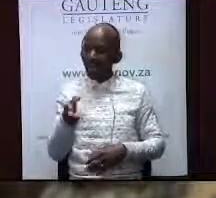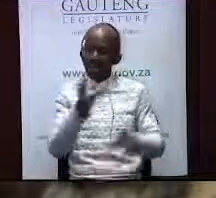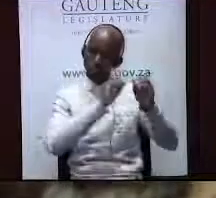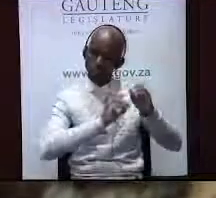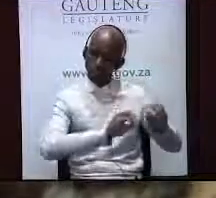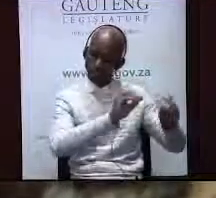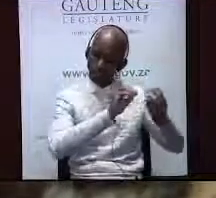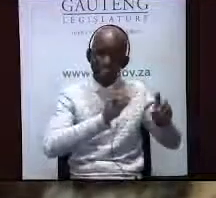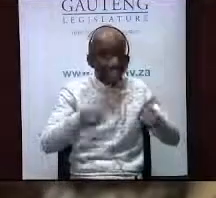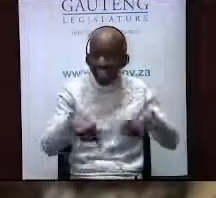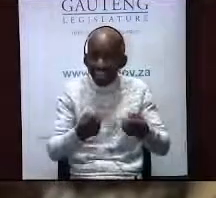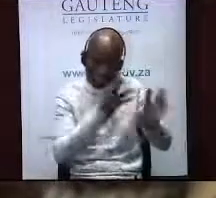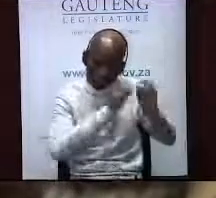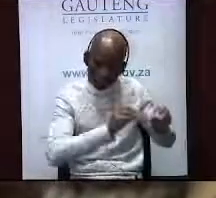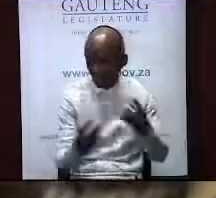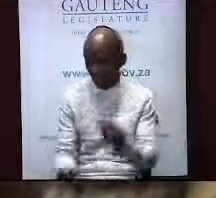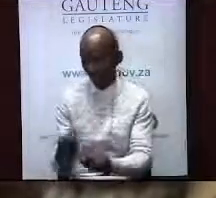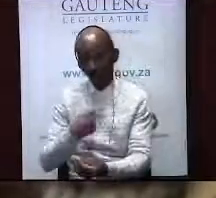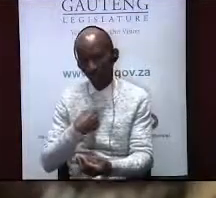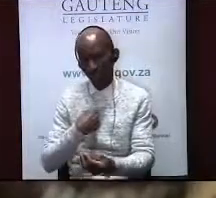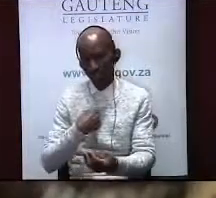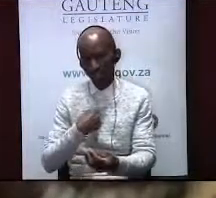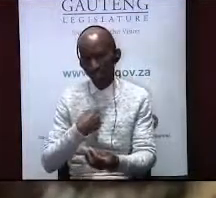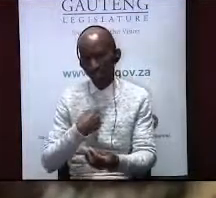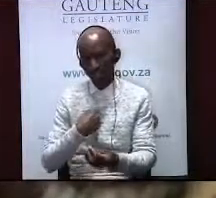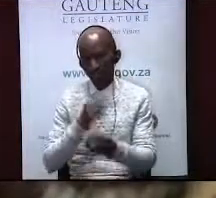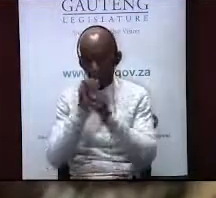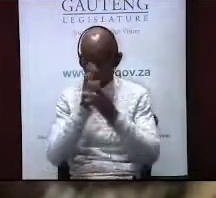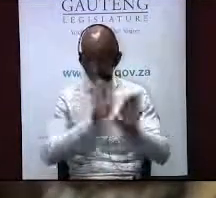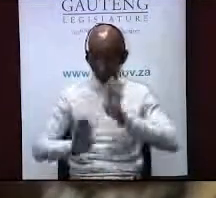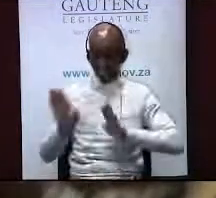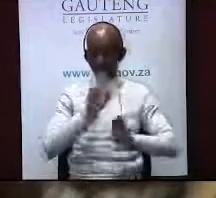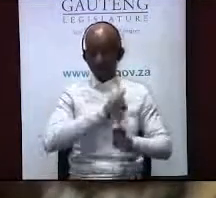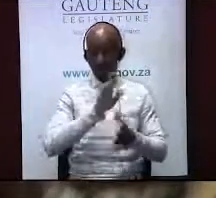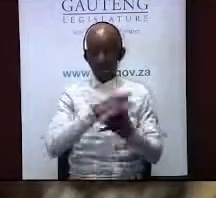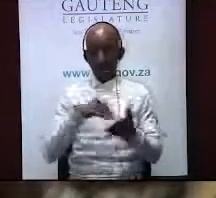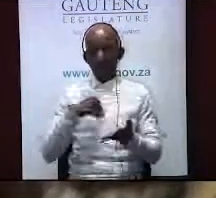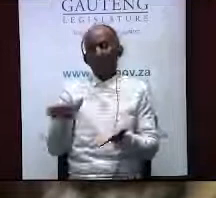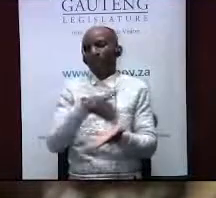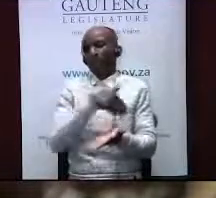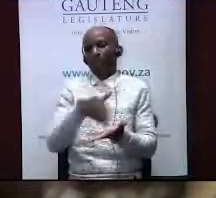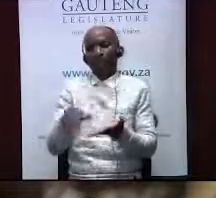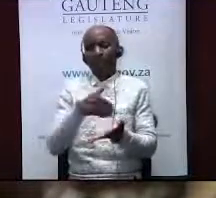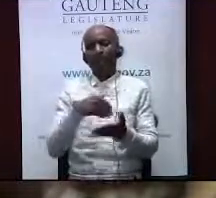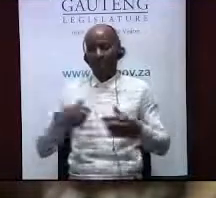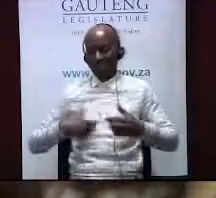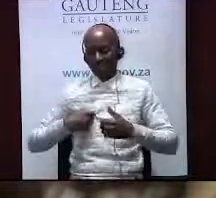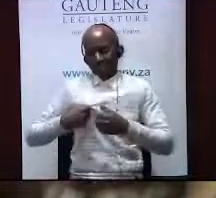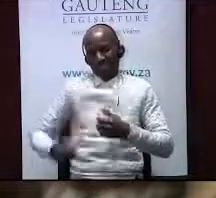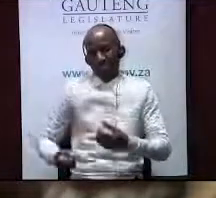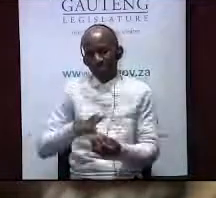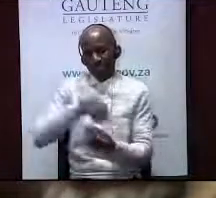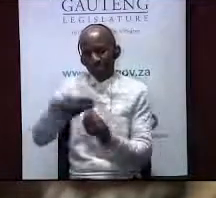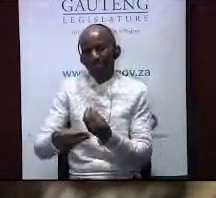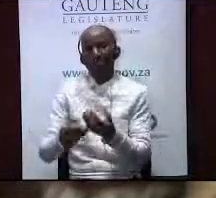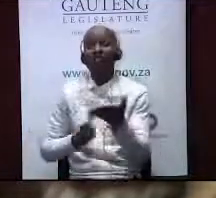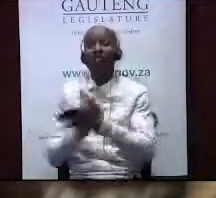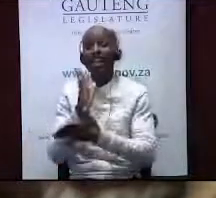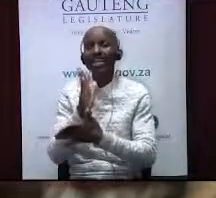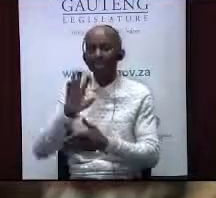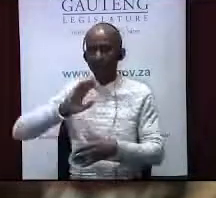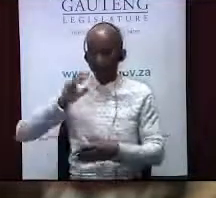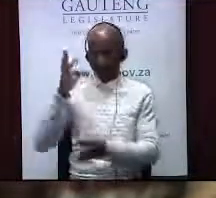you I cannot teach my kids the morals because I was not there. I was stripped of my rights as a